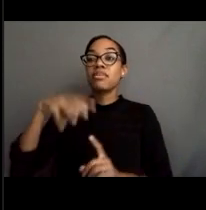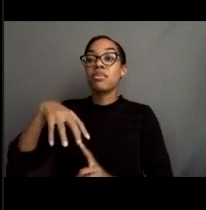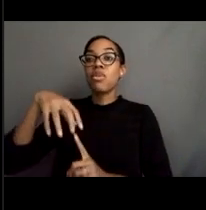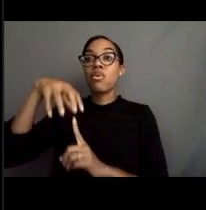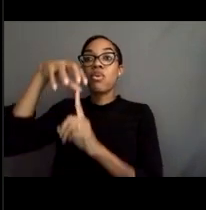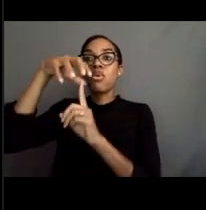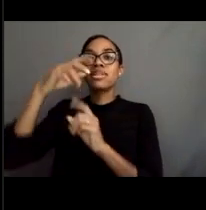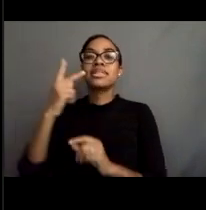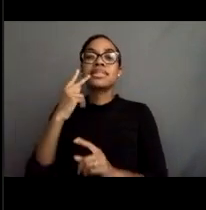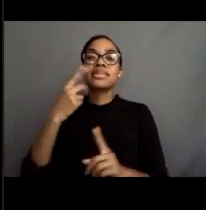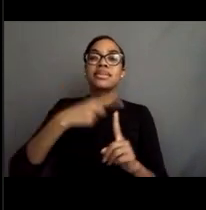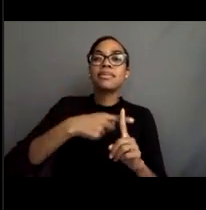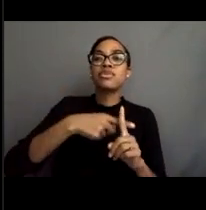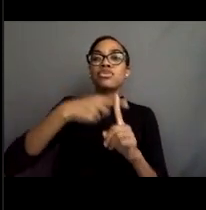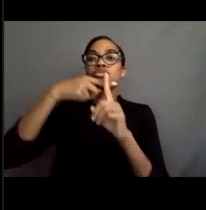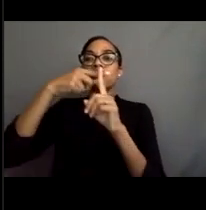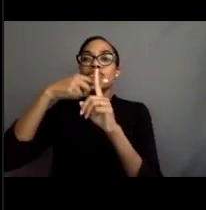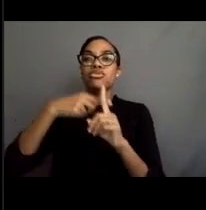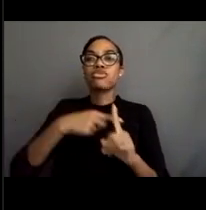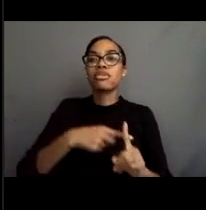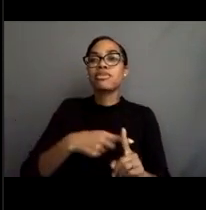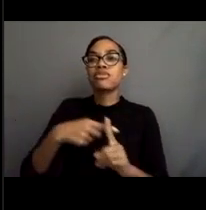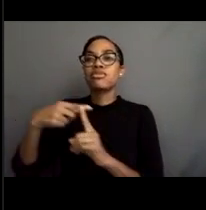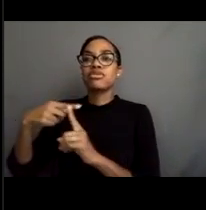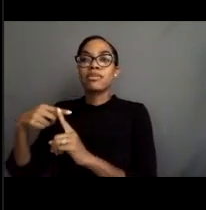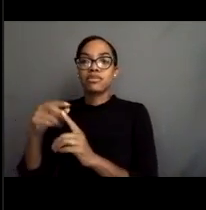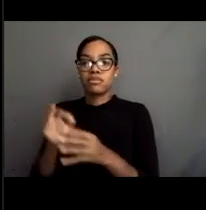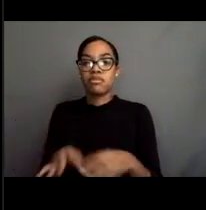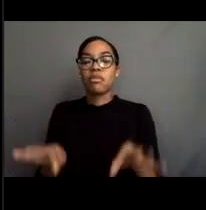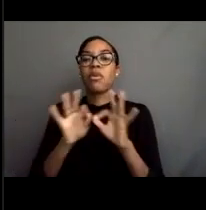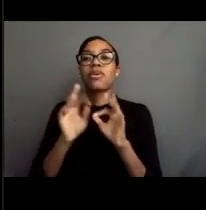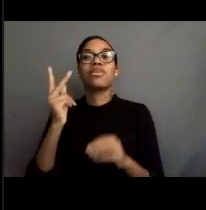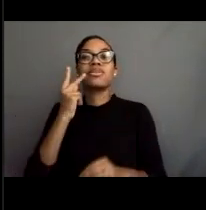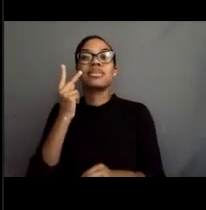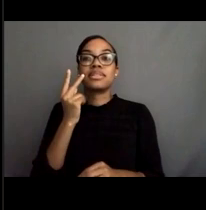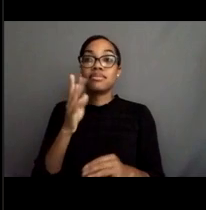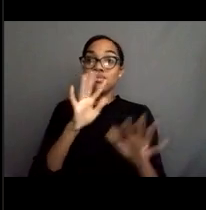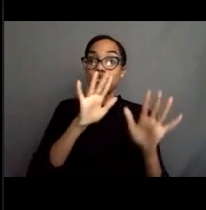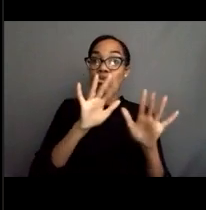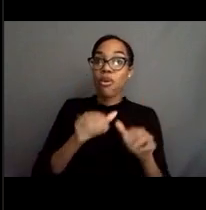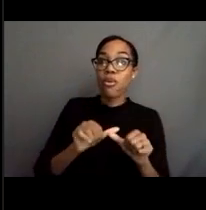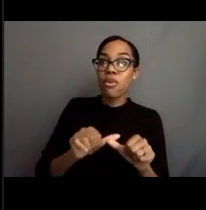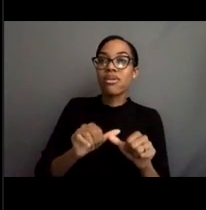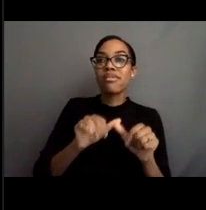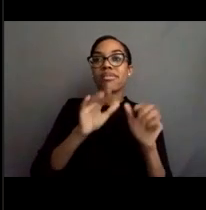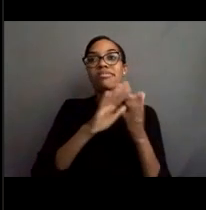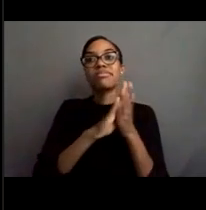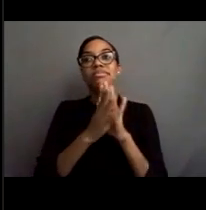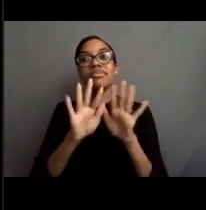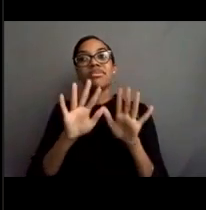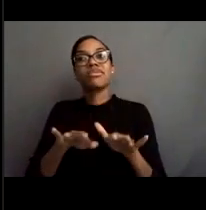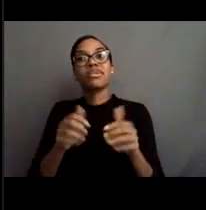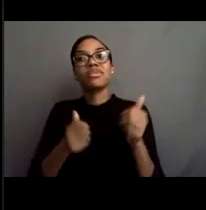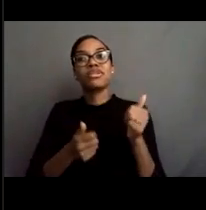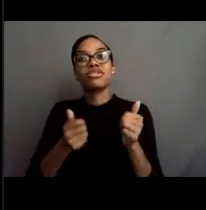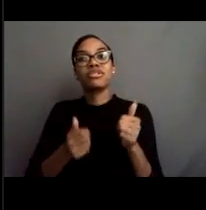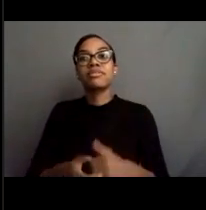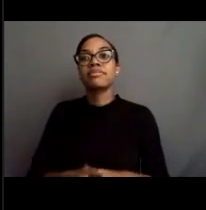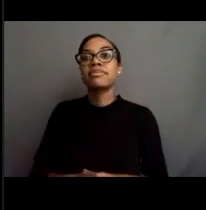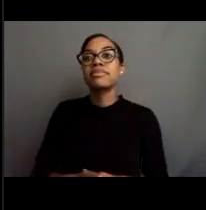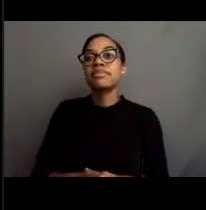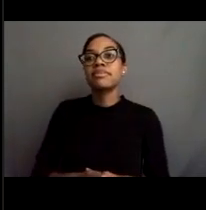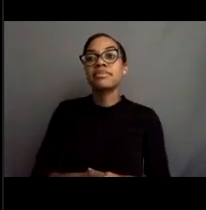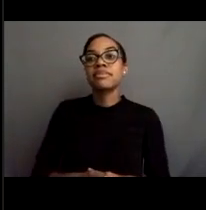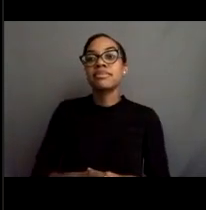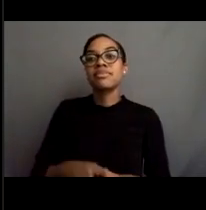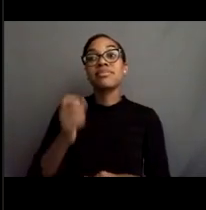how the snow or rain is going to behave. And that's another reason why weather balloons are so important. So we did talk about, we launched weather balloons all